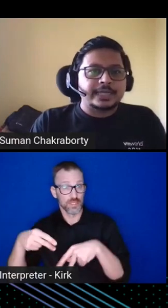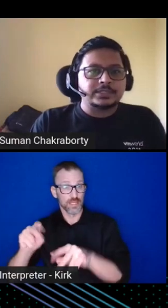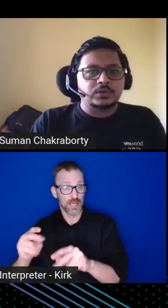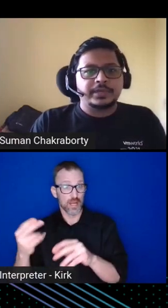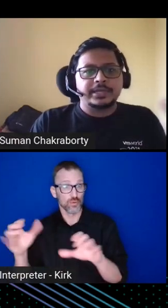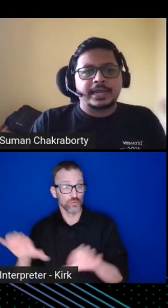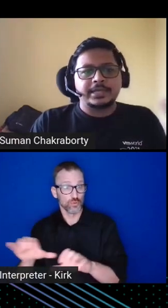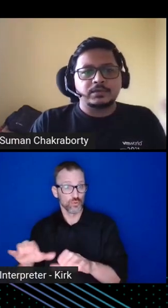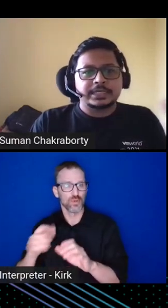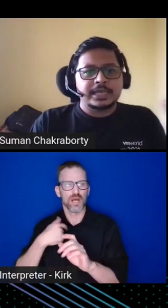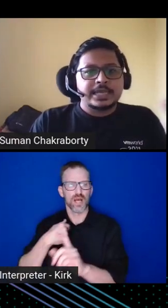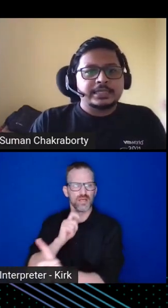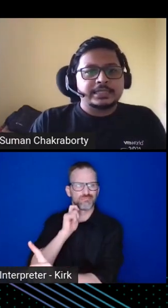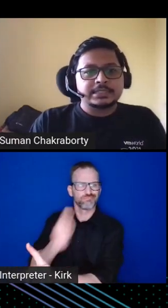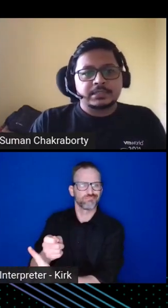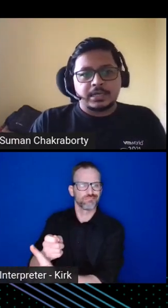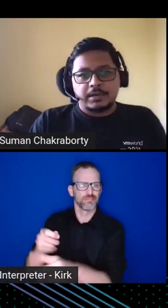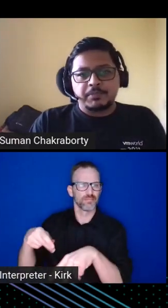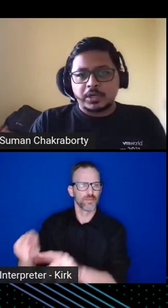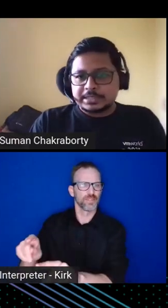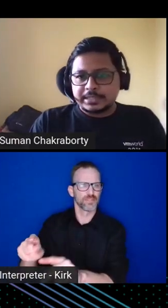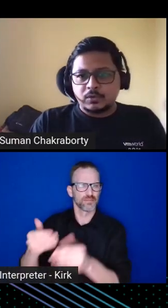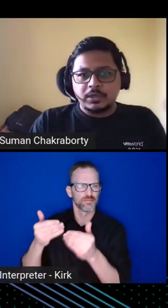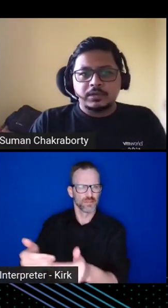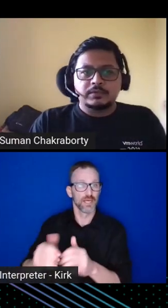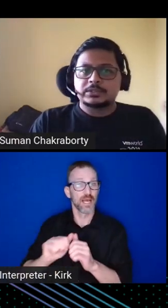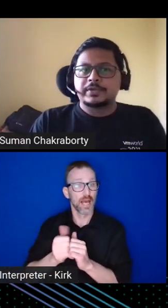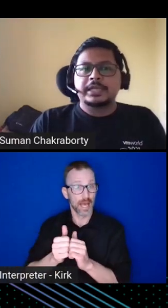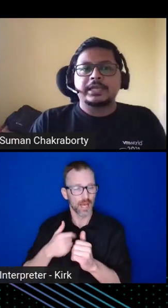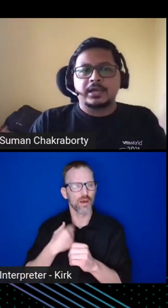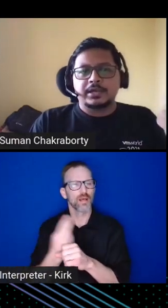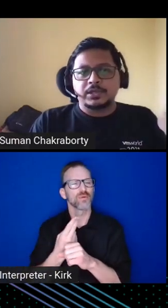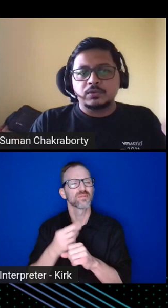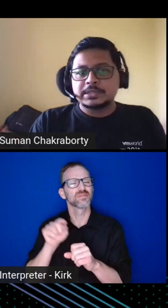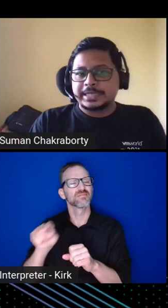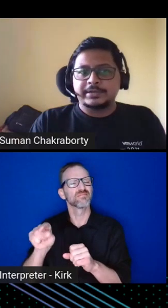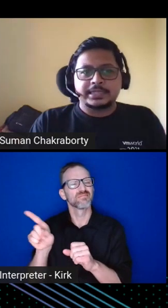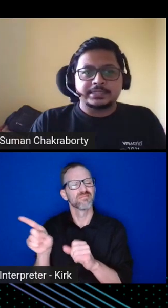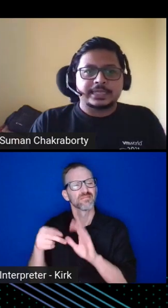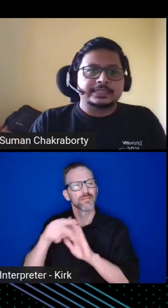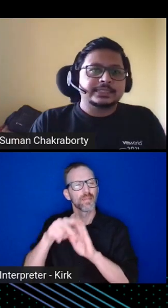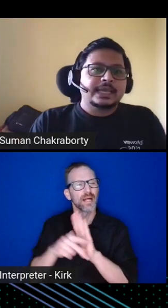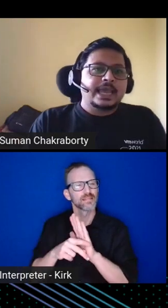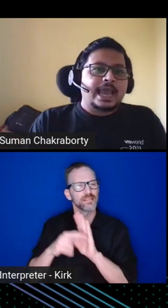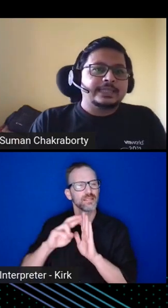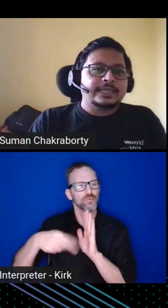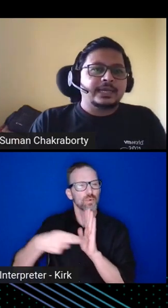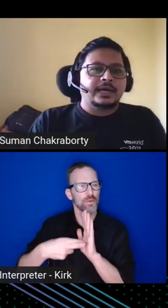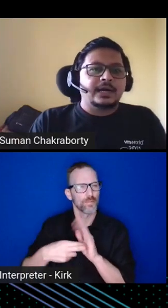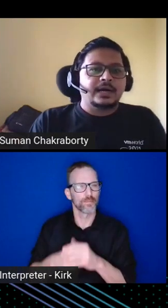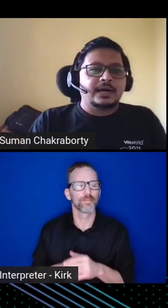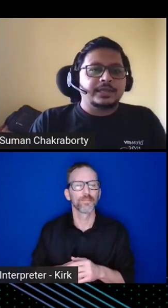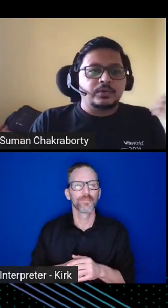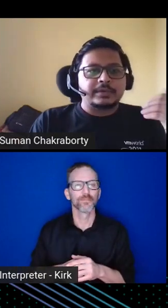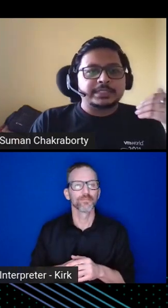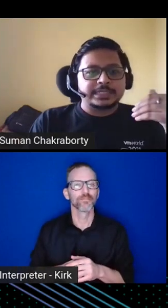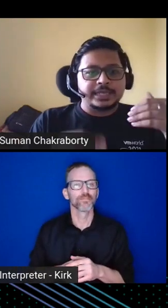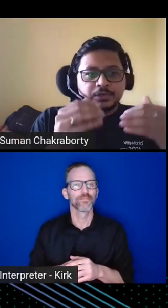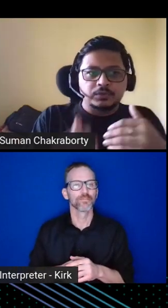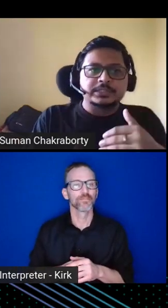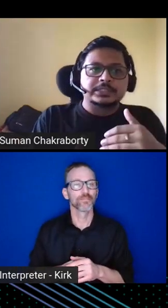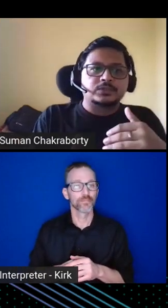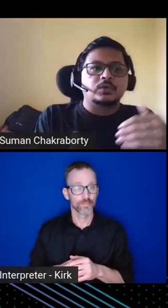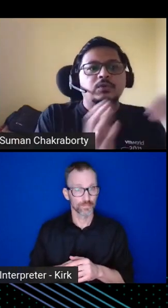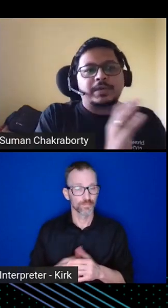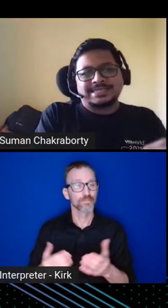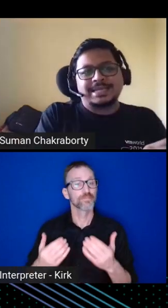we grant? So we grant using this policy rule, which we use here in this case. And then you can basically